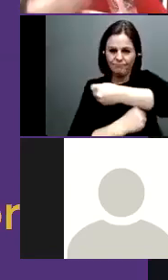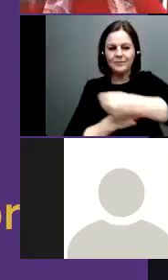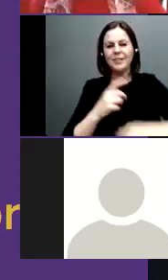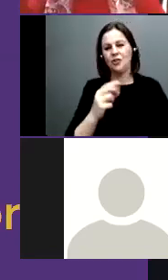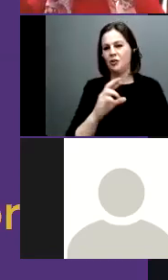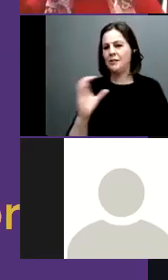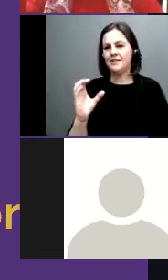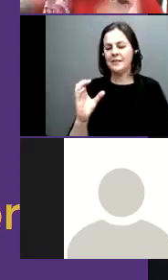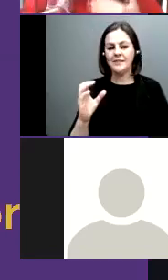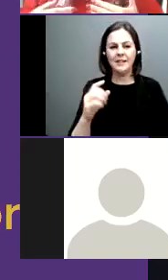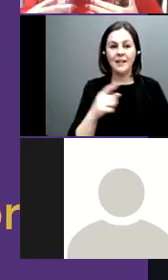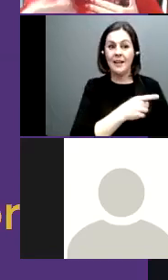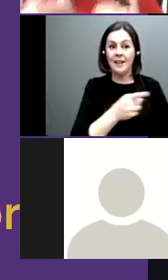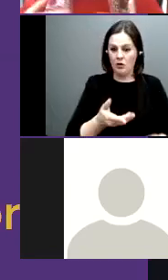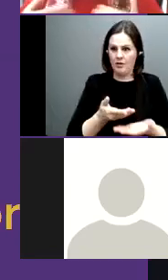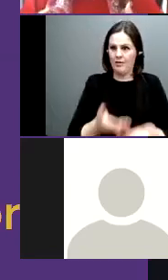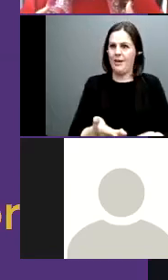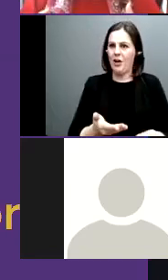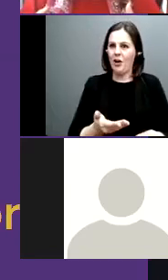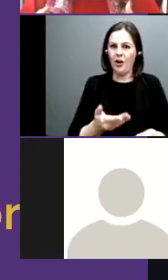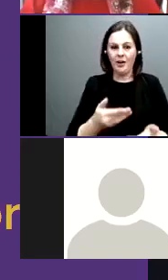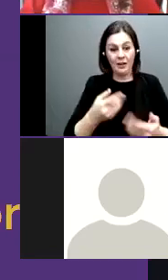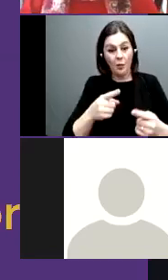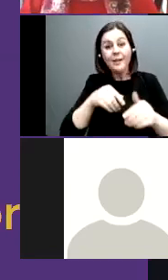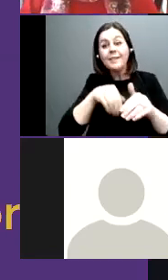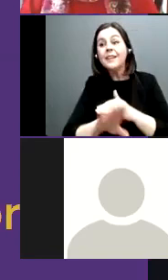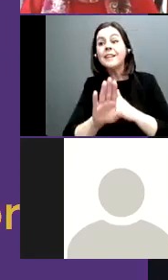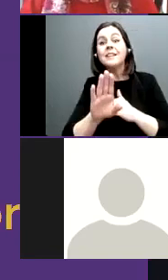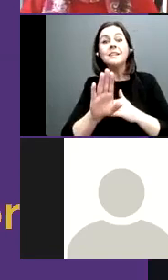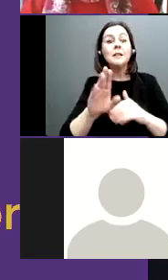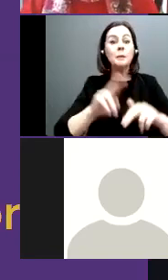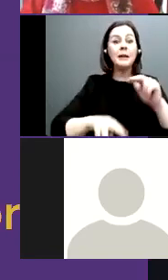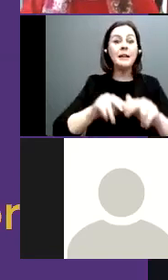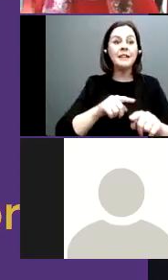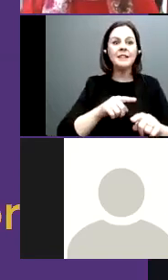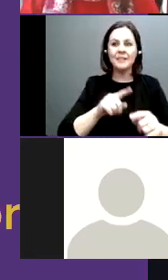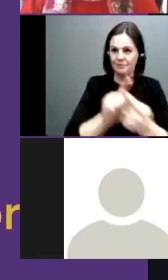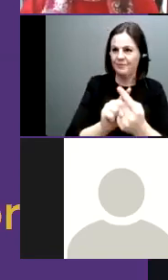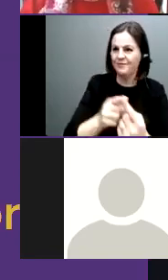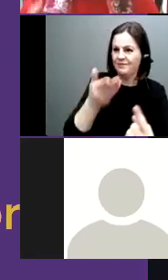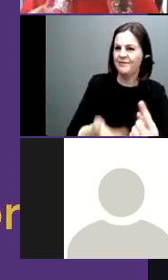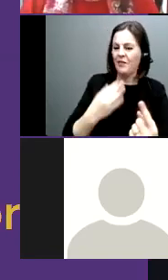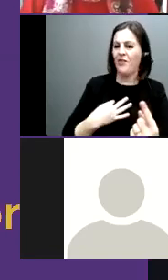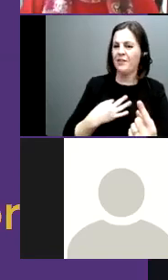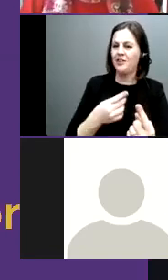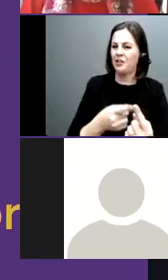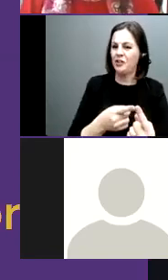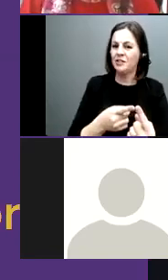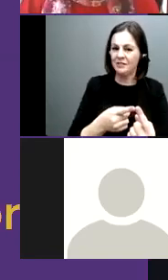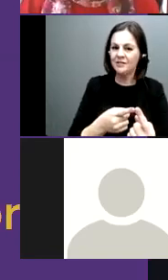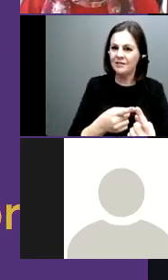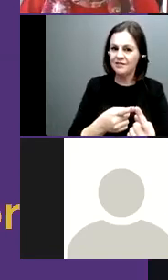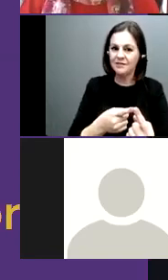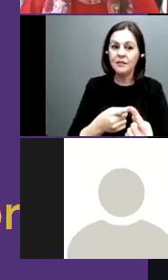line. They are the first person that somebody may talk to when a volunteer has responded on